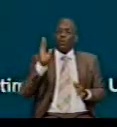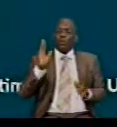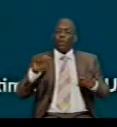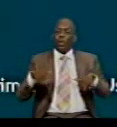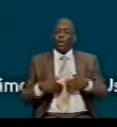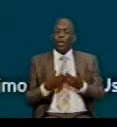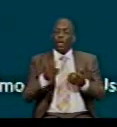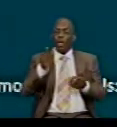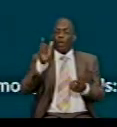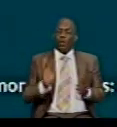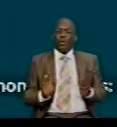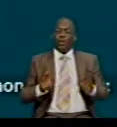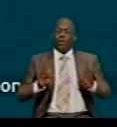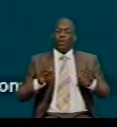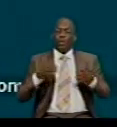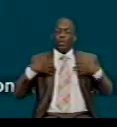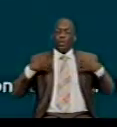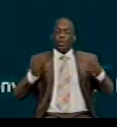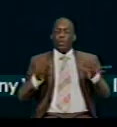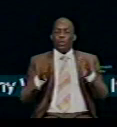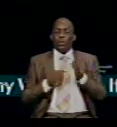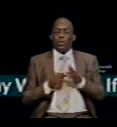broken bone.